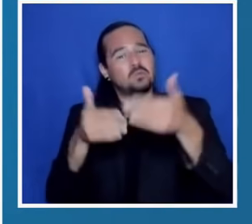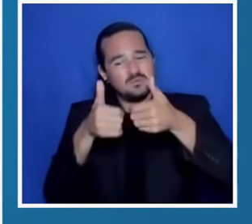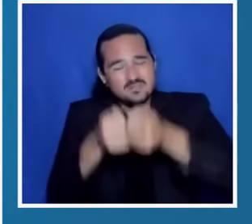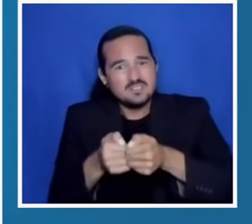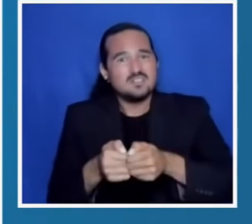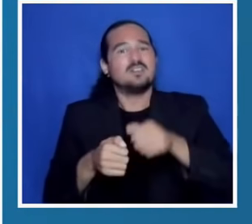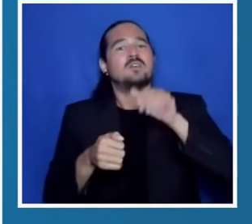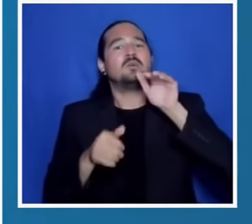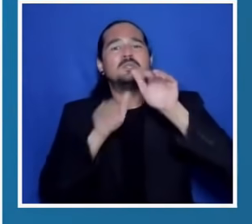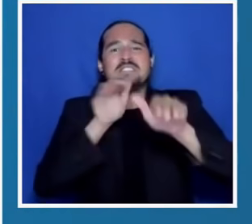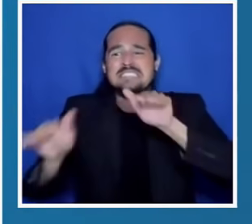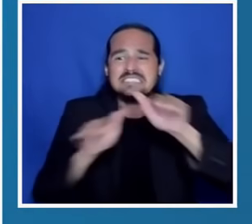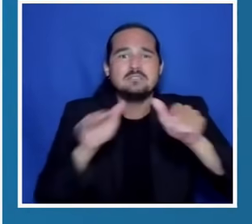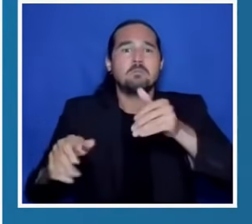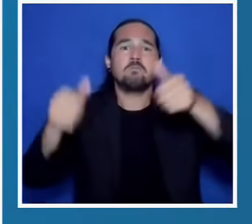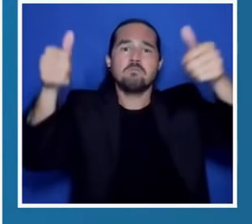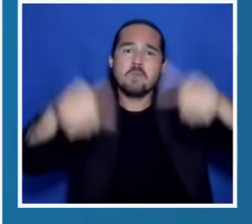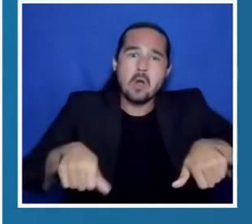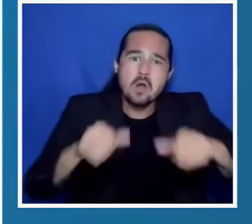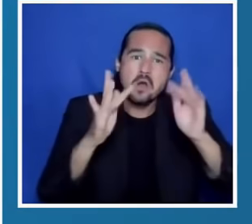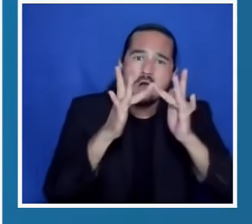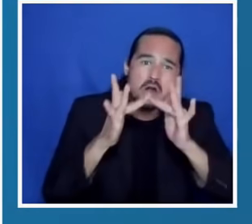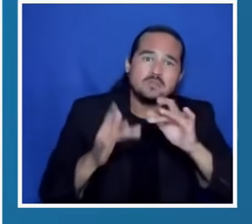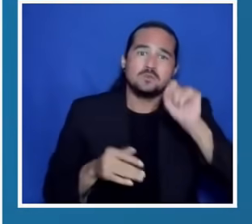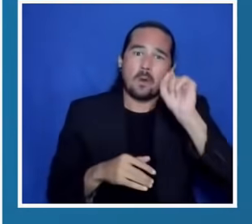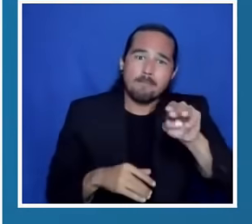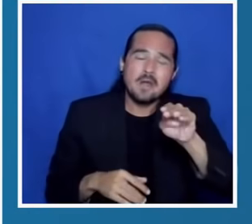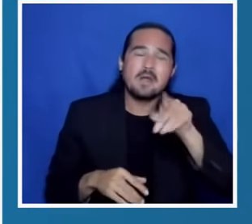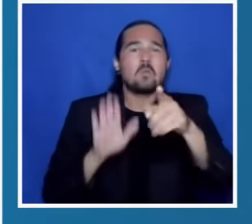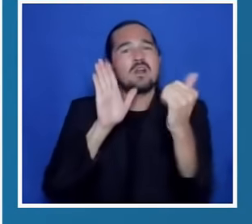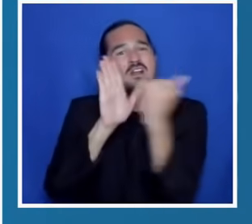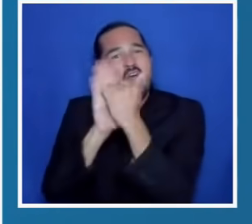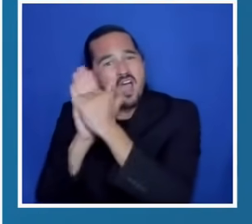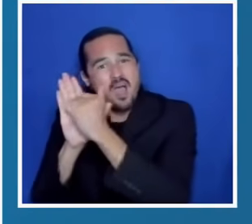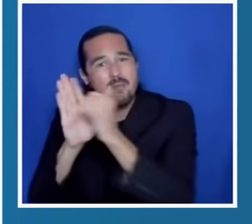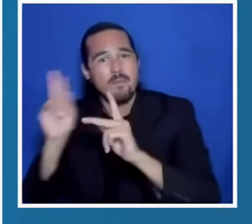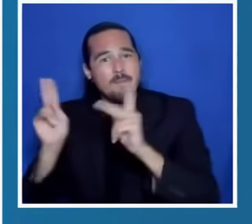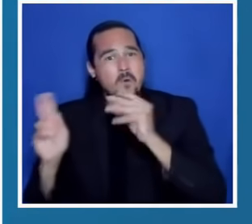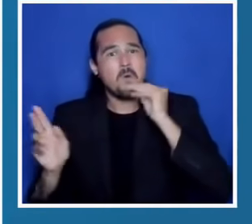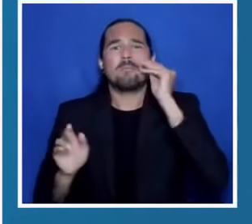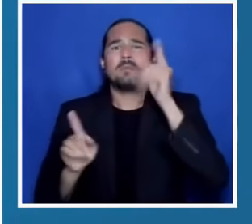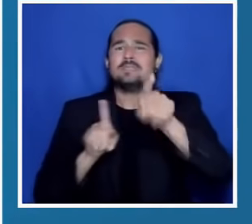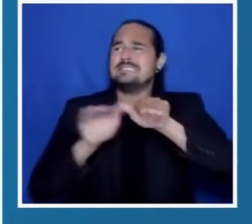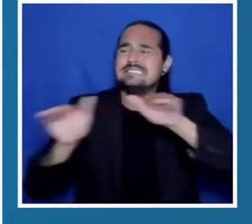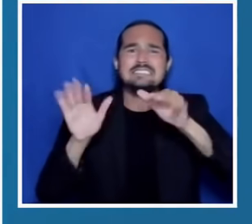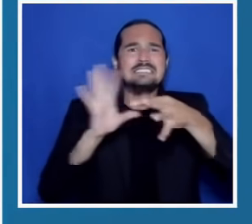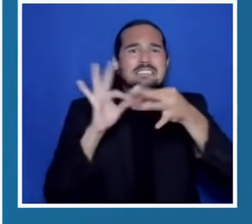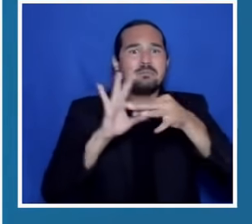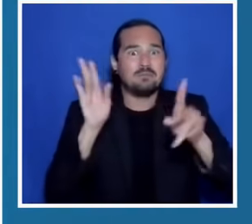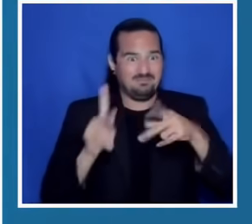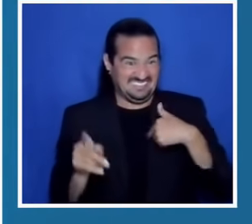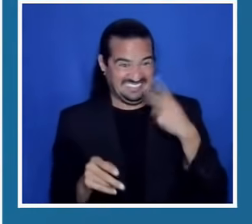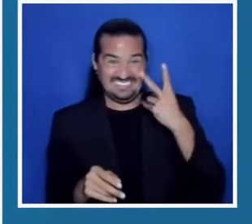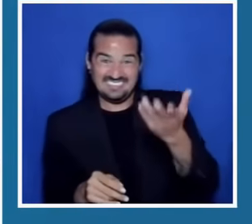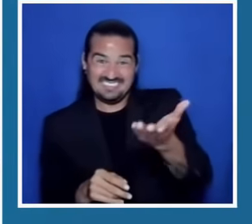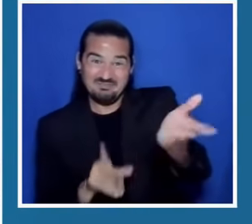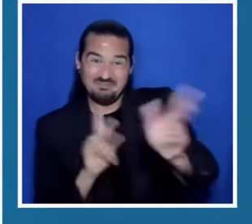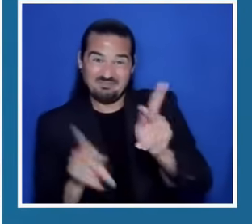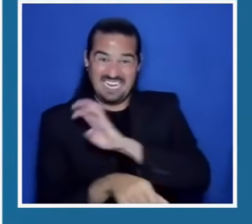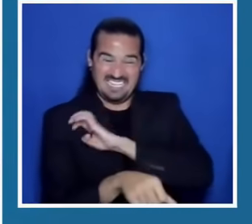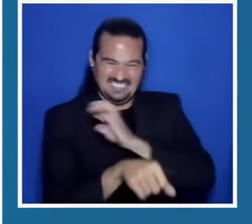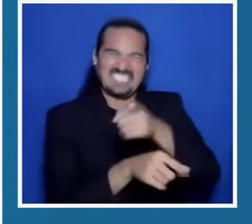knocking, and continue to vocalize with all kind of energy that you have here tonight to vote no on